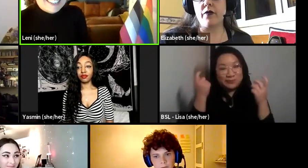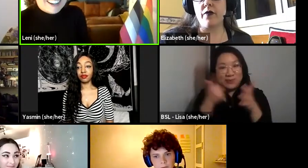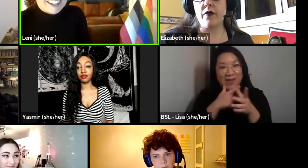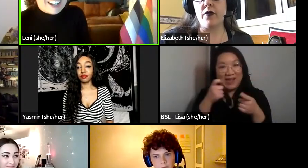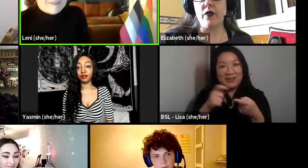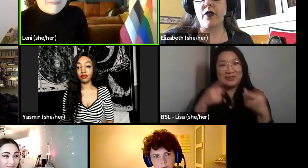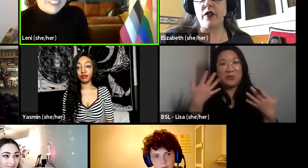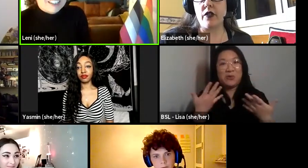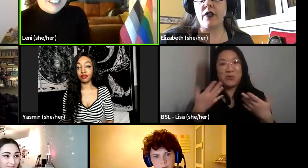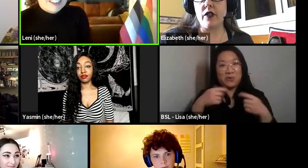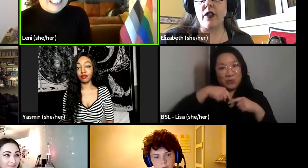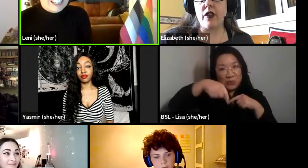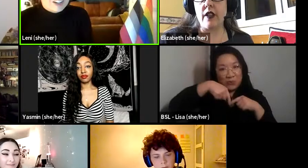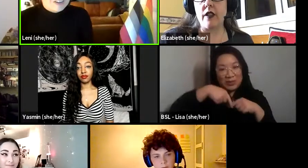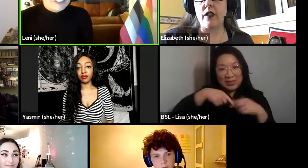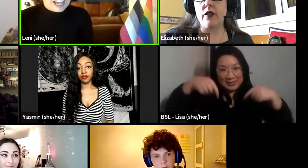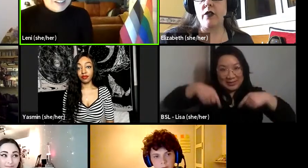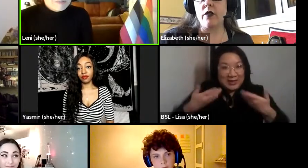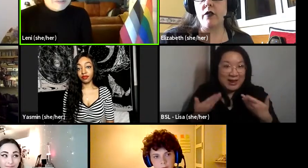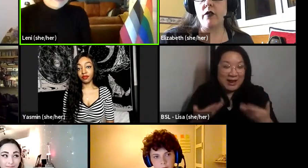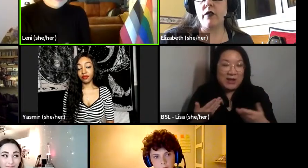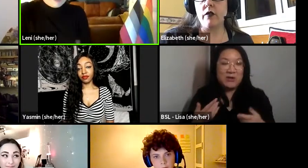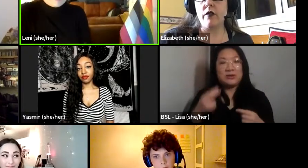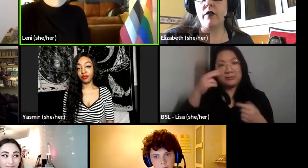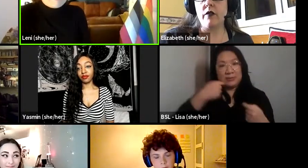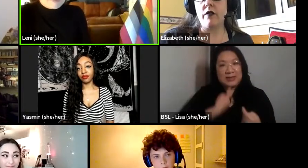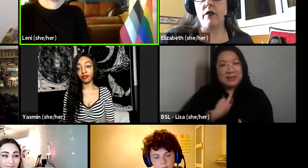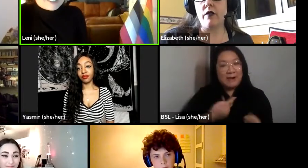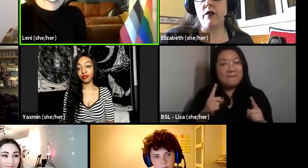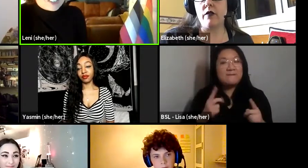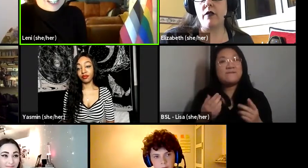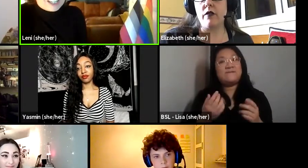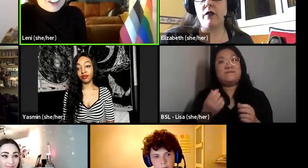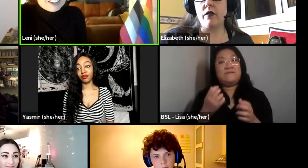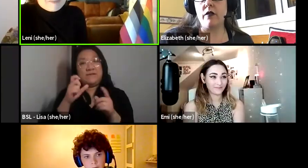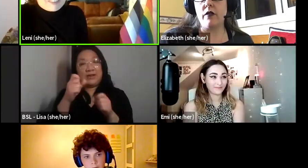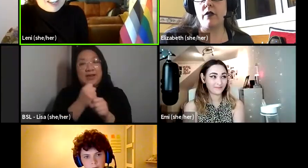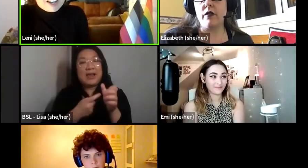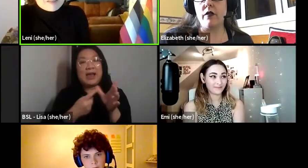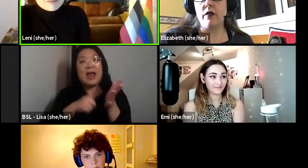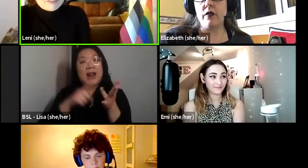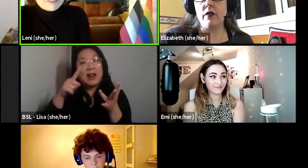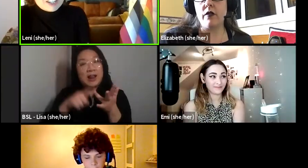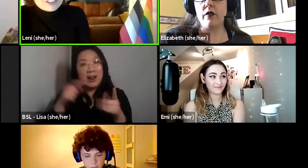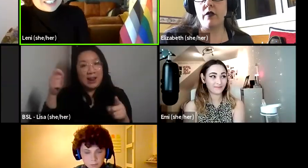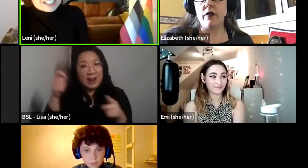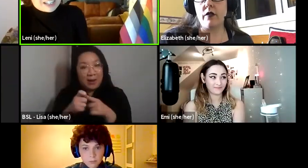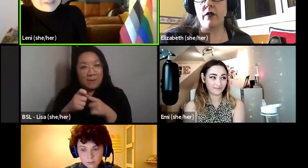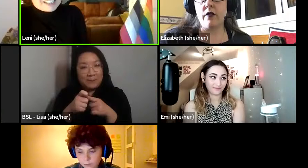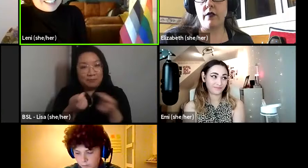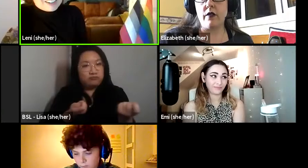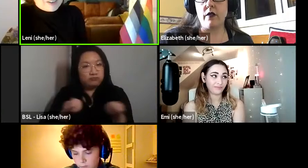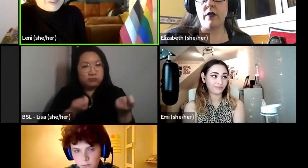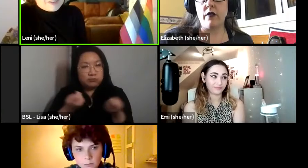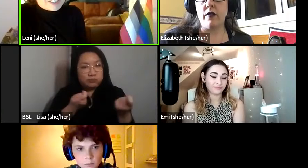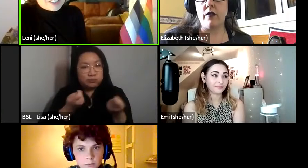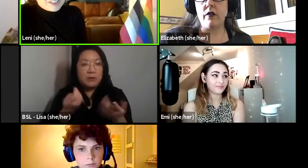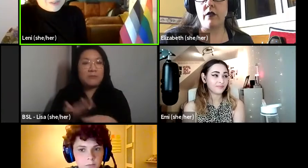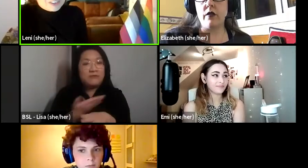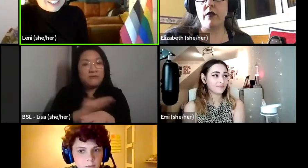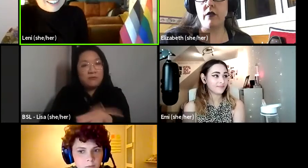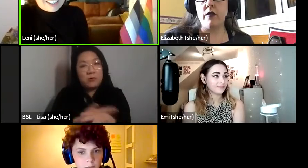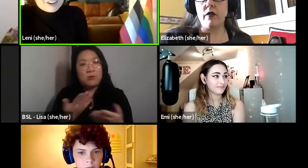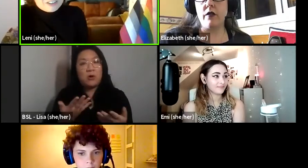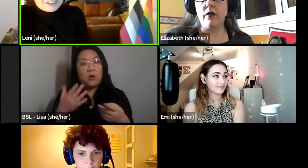Lenny Morris. I am CEO of Gallup. My pronouns are she, her. But before I joined Gallup as CEO, I worked